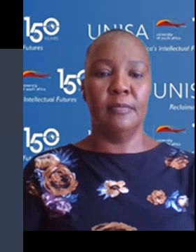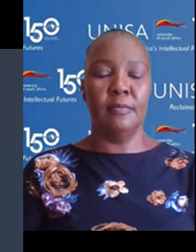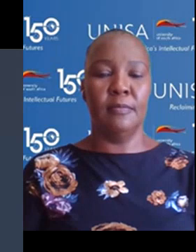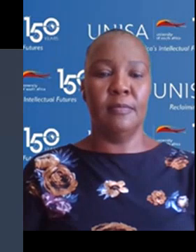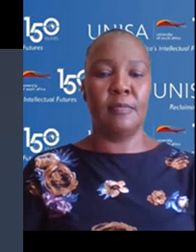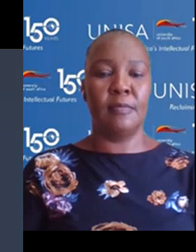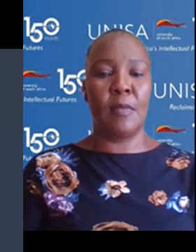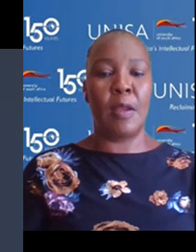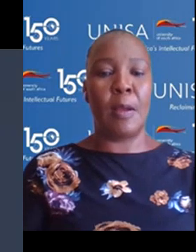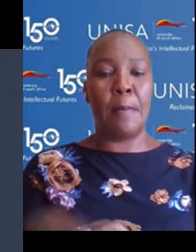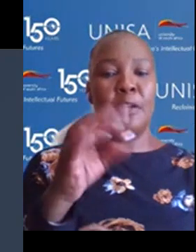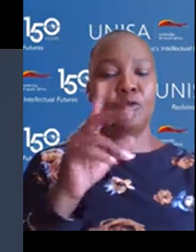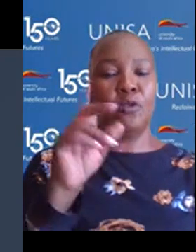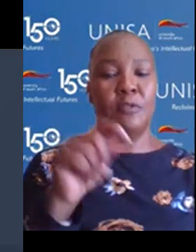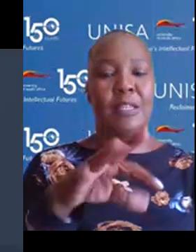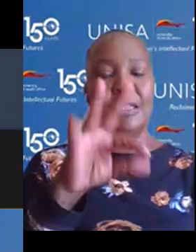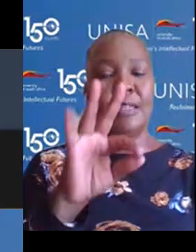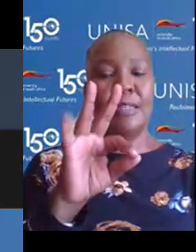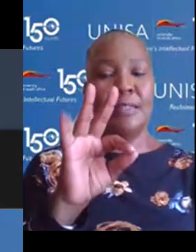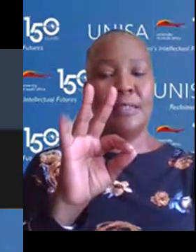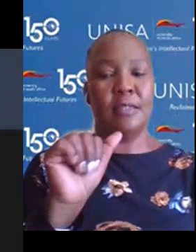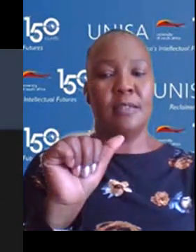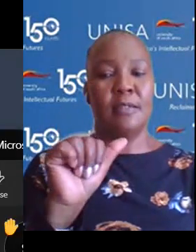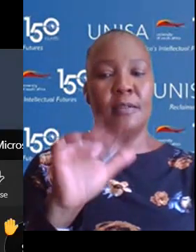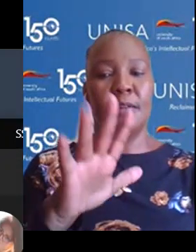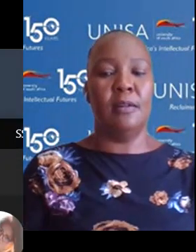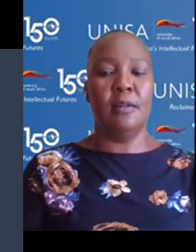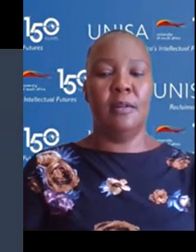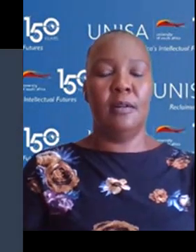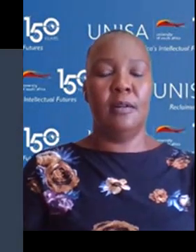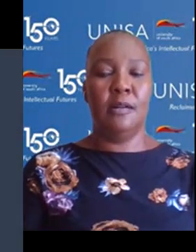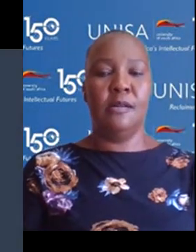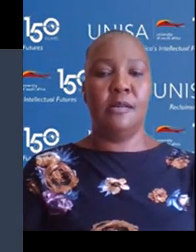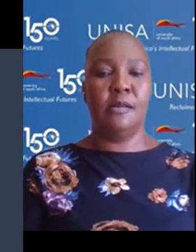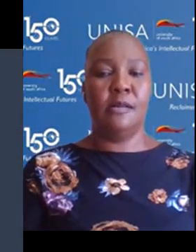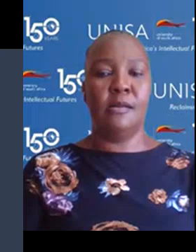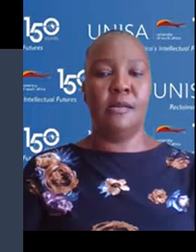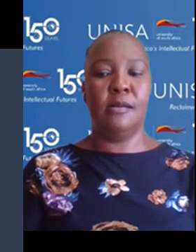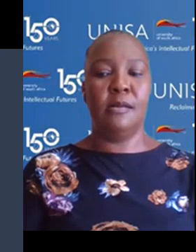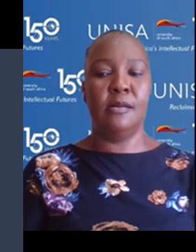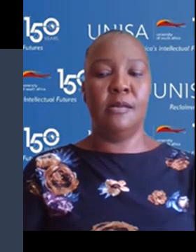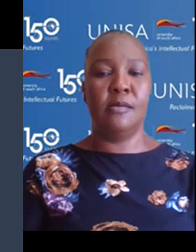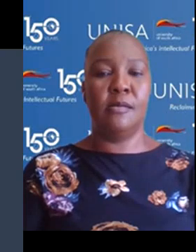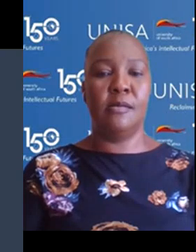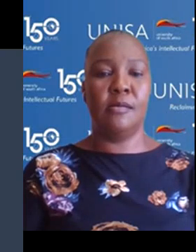With Microsoft, Let me just put this here.